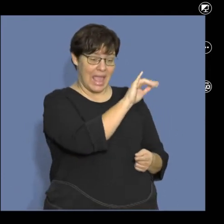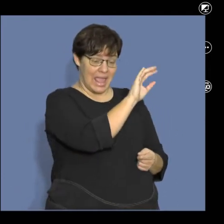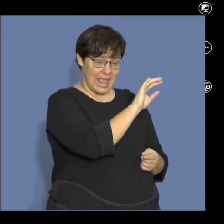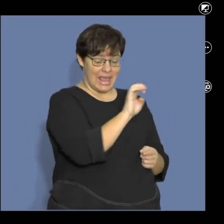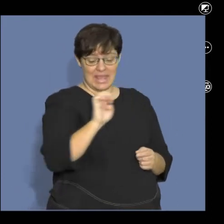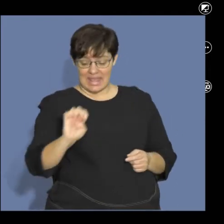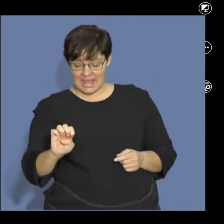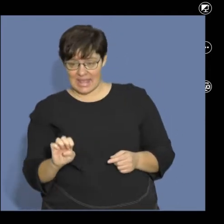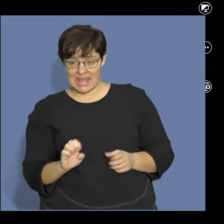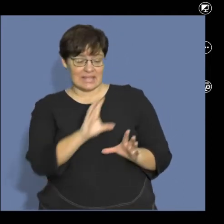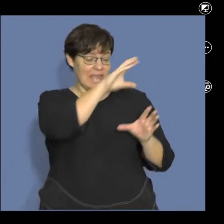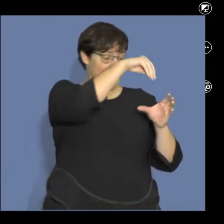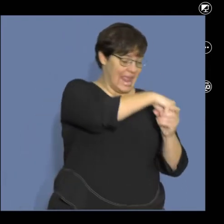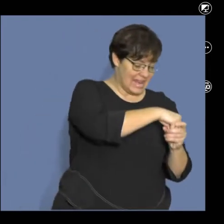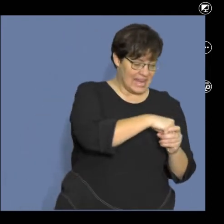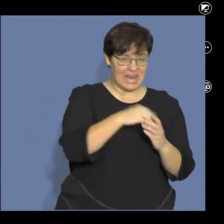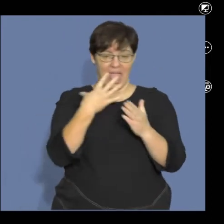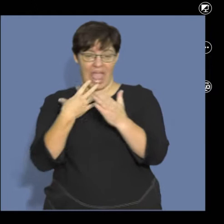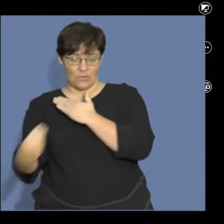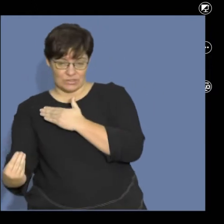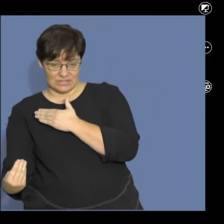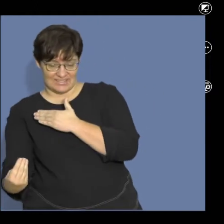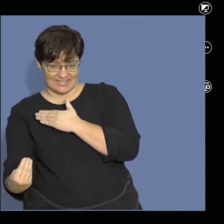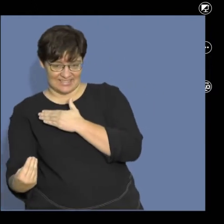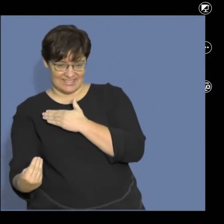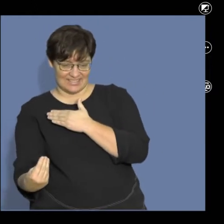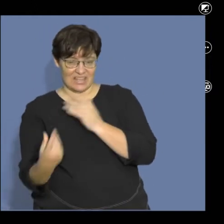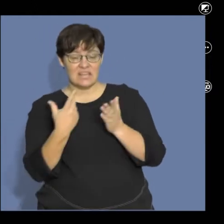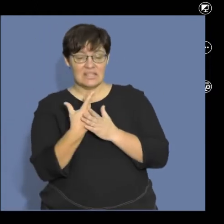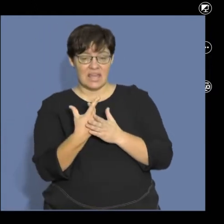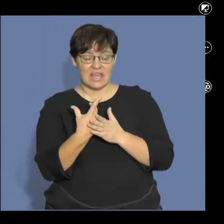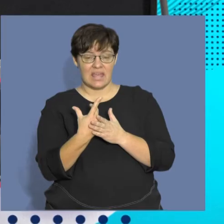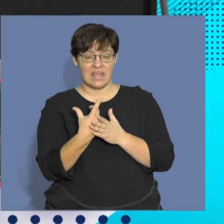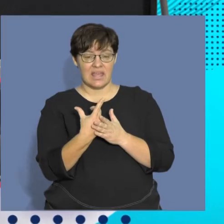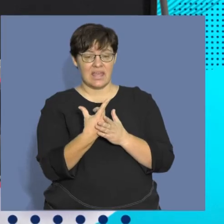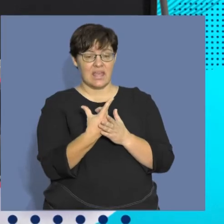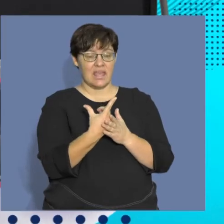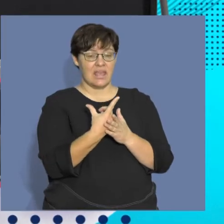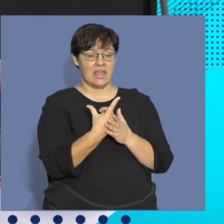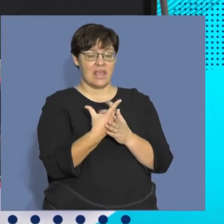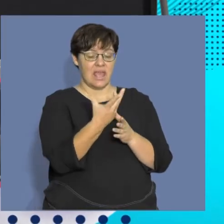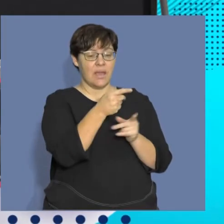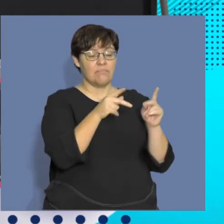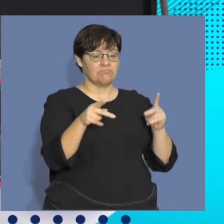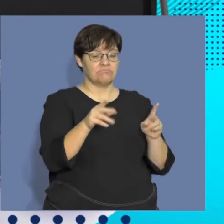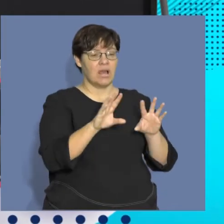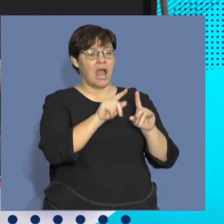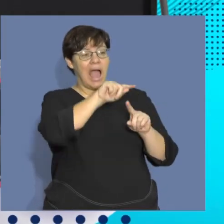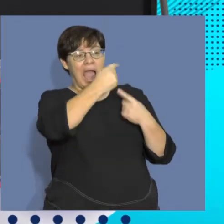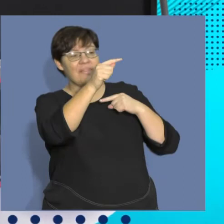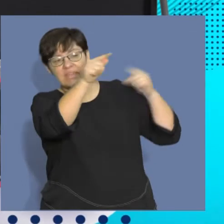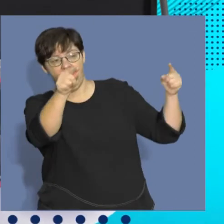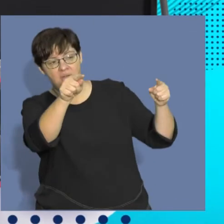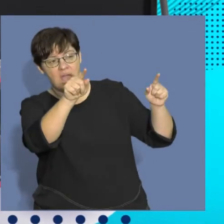remember the I and the E? That'll help you to remember that when we talk about immigration, we're talking